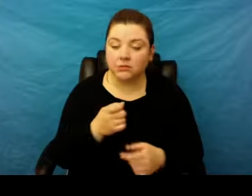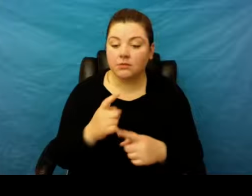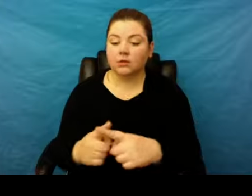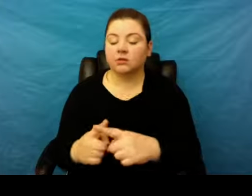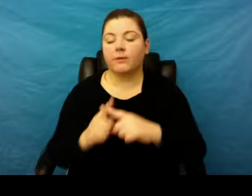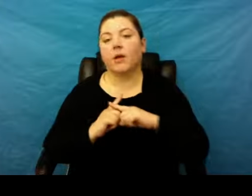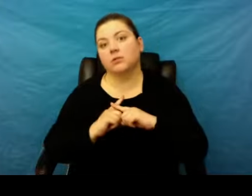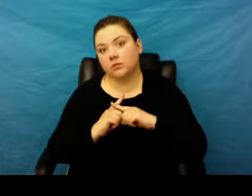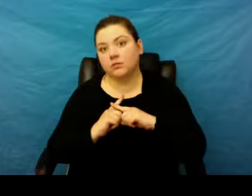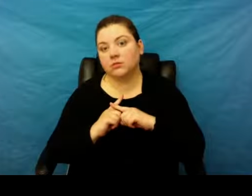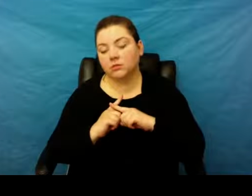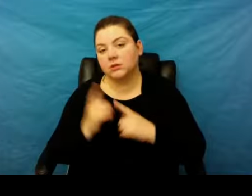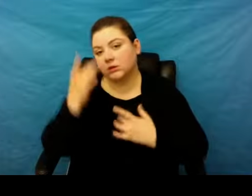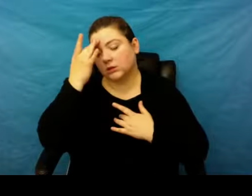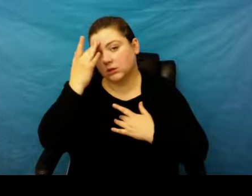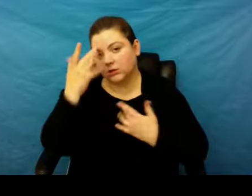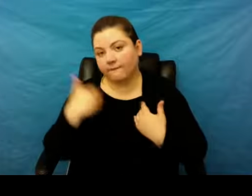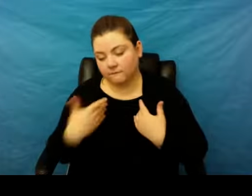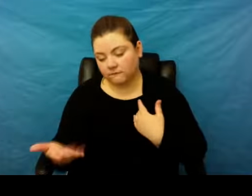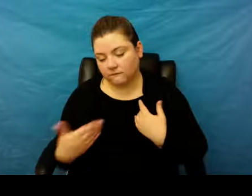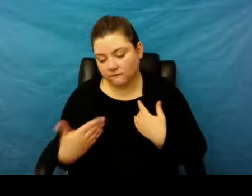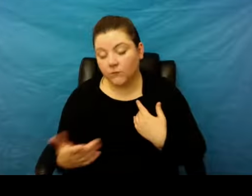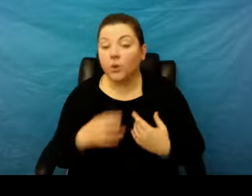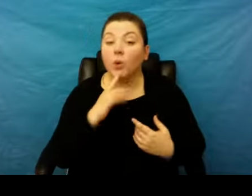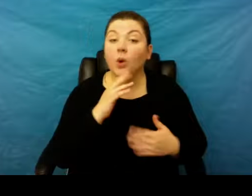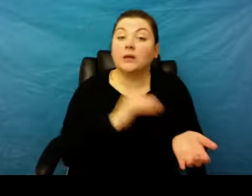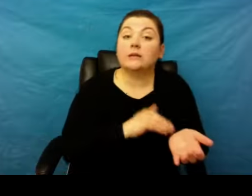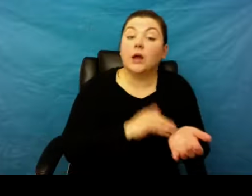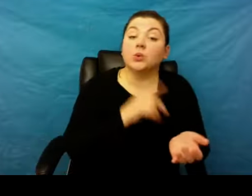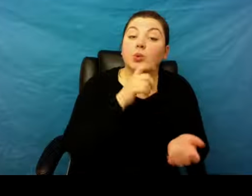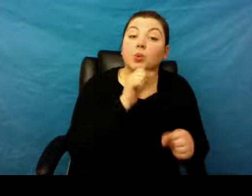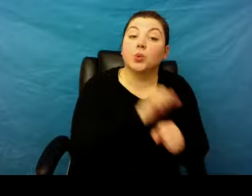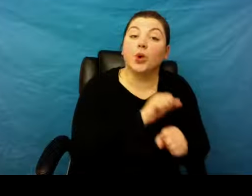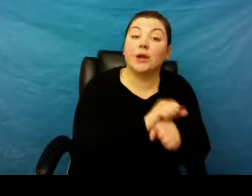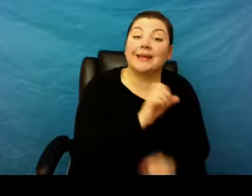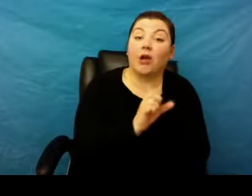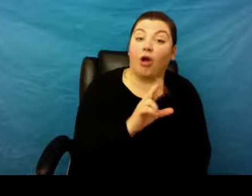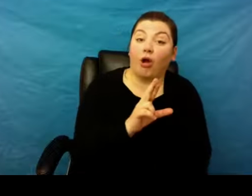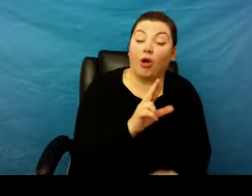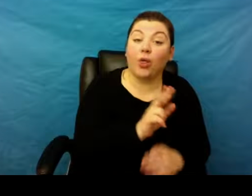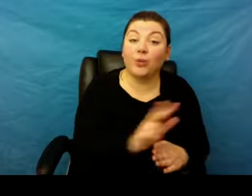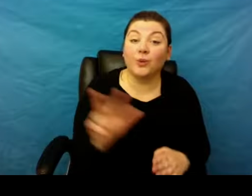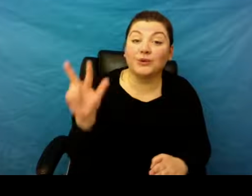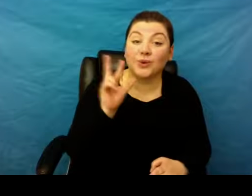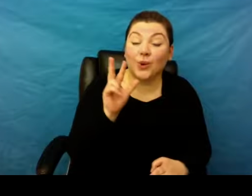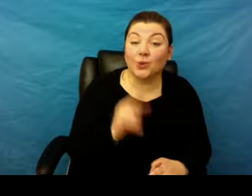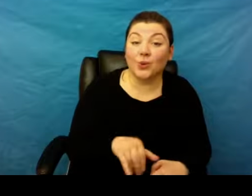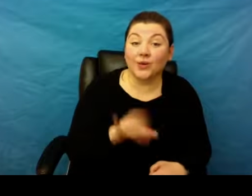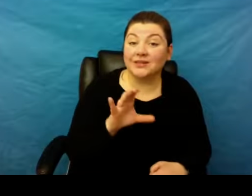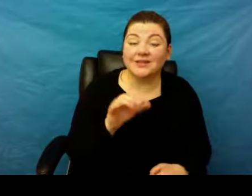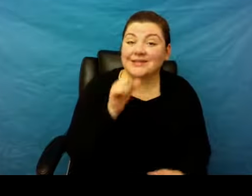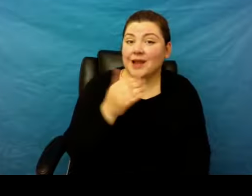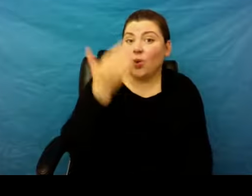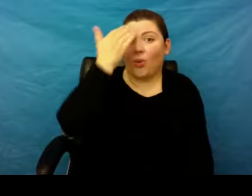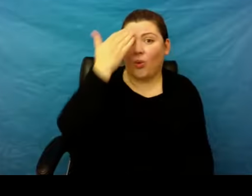sick. It's emergency room doctors who 3 weeks ago in New York City did not know